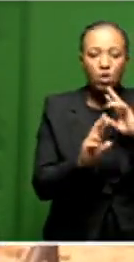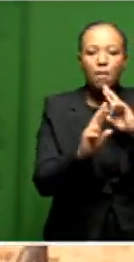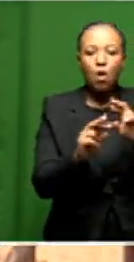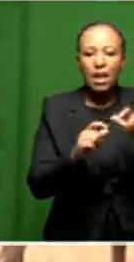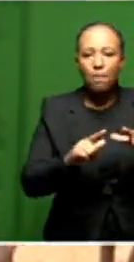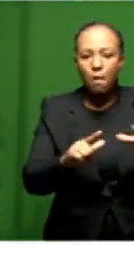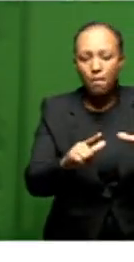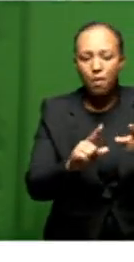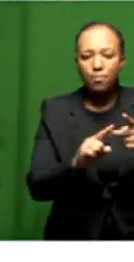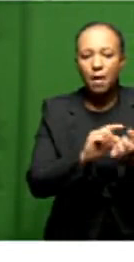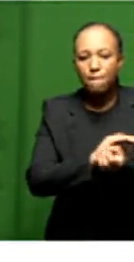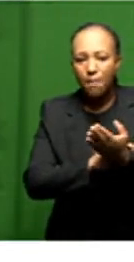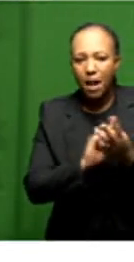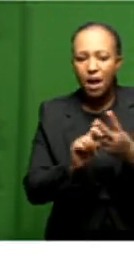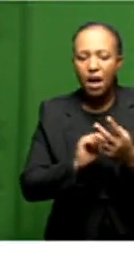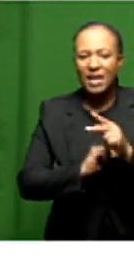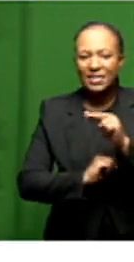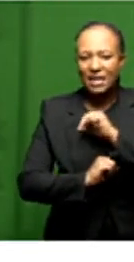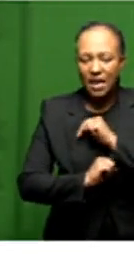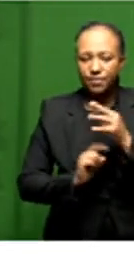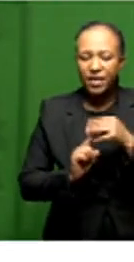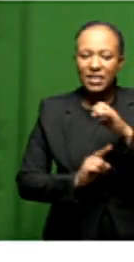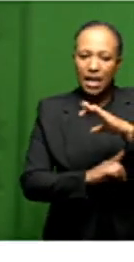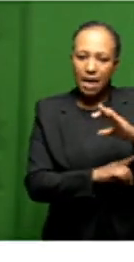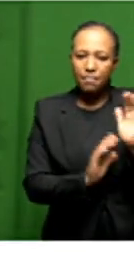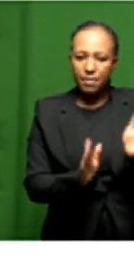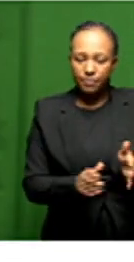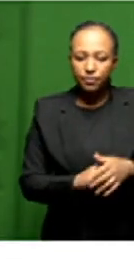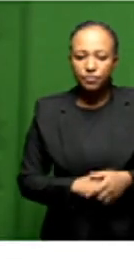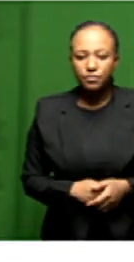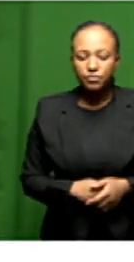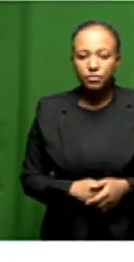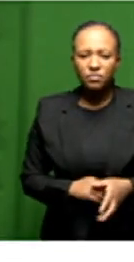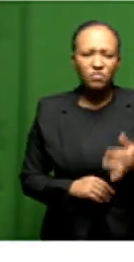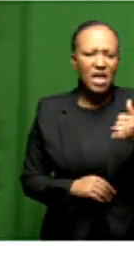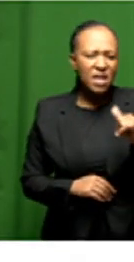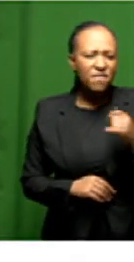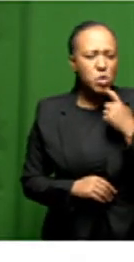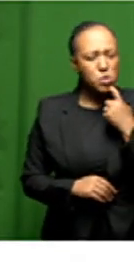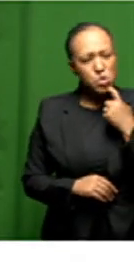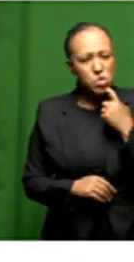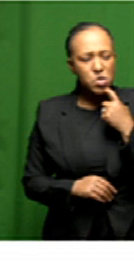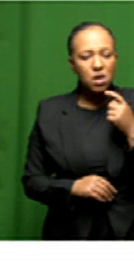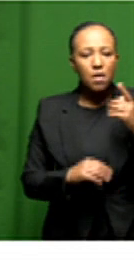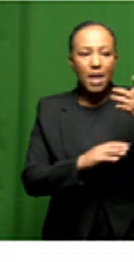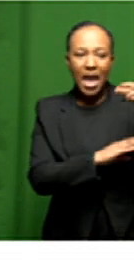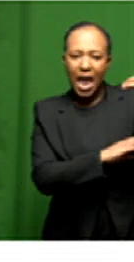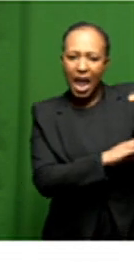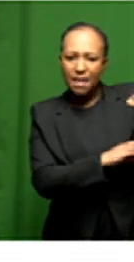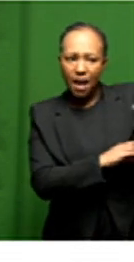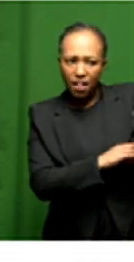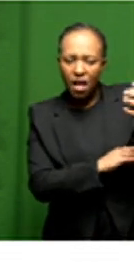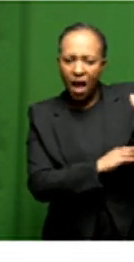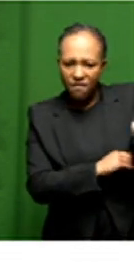Limpopo, Mpumalanga, KwaZulu-Natal and the Eastern Cape. If you suspect that you have been exposed to an animal that may have